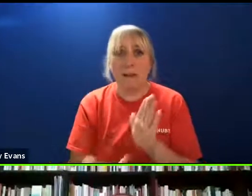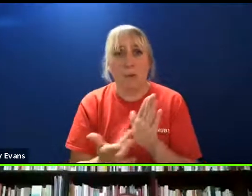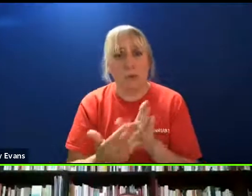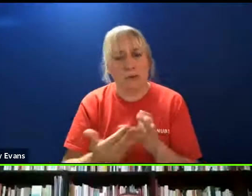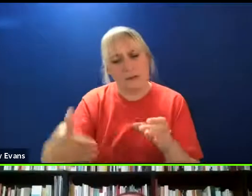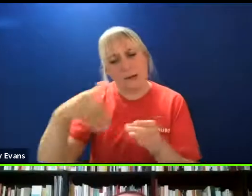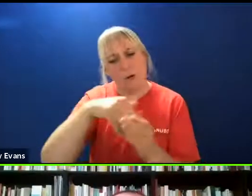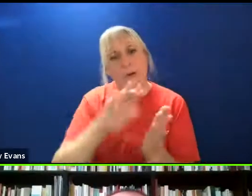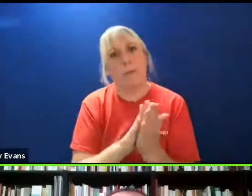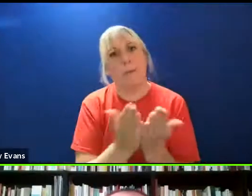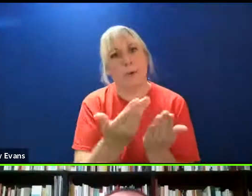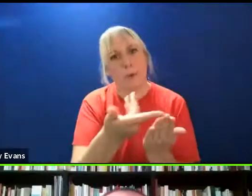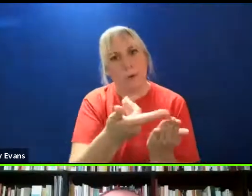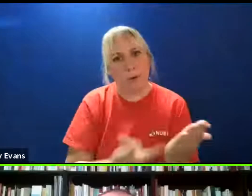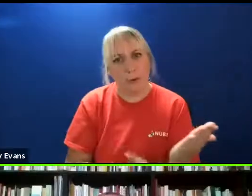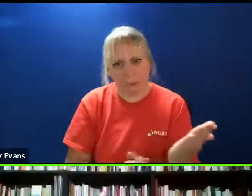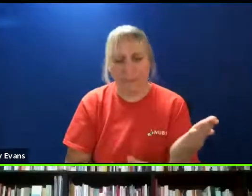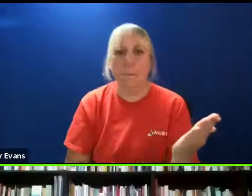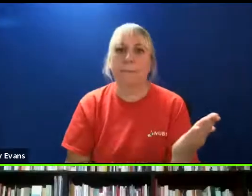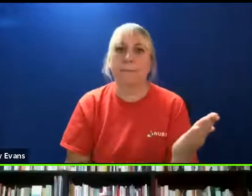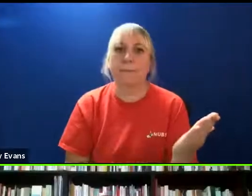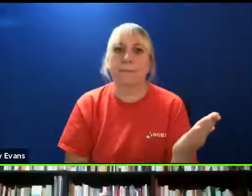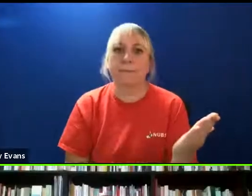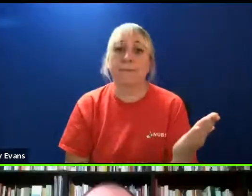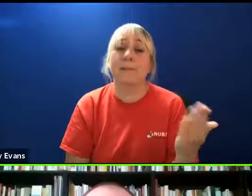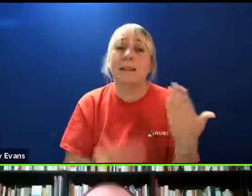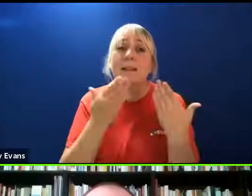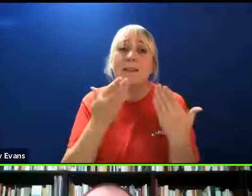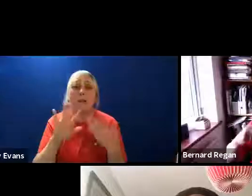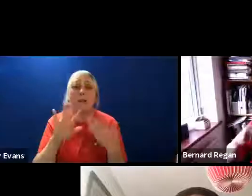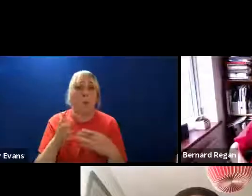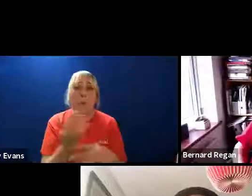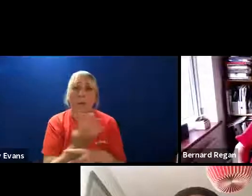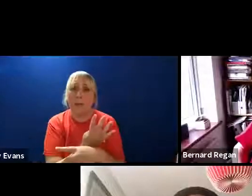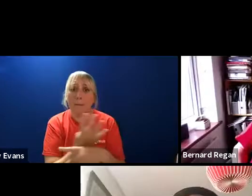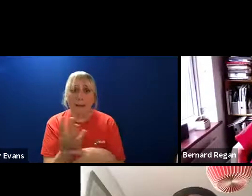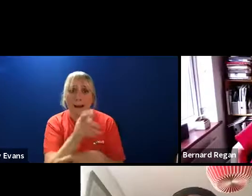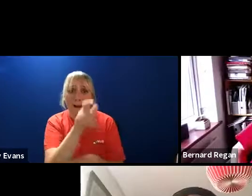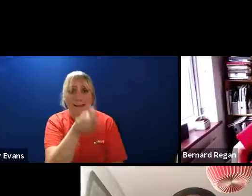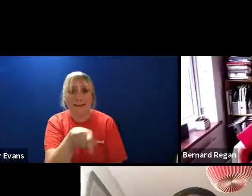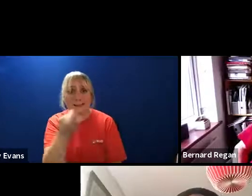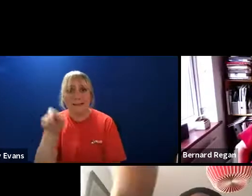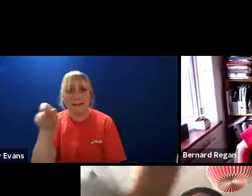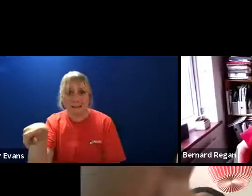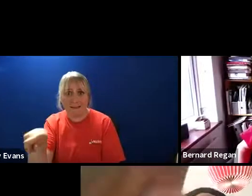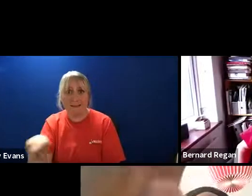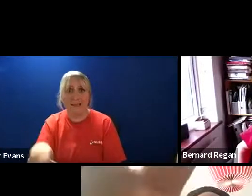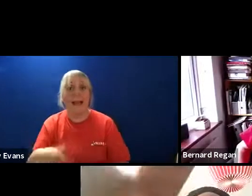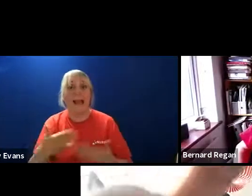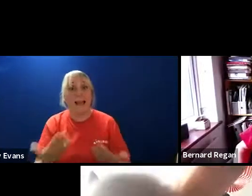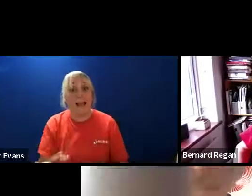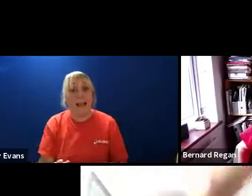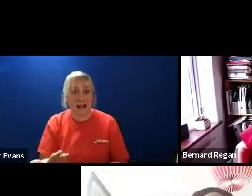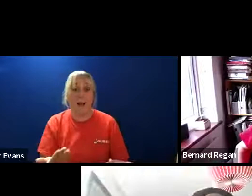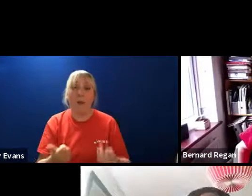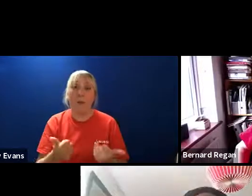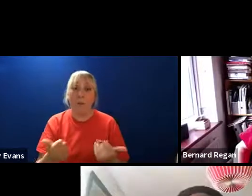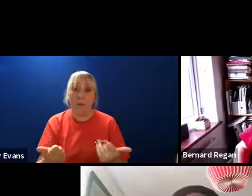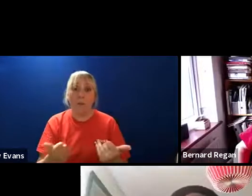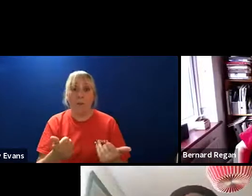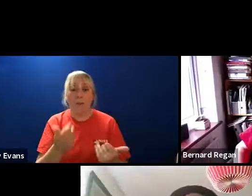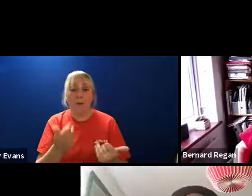book. So we've thank you to all of our panelists for opening up. I'd now like to put a number